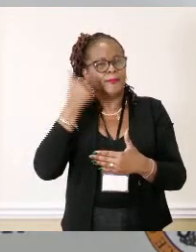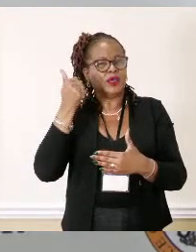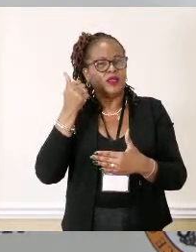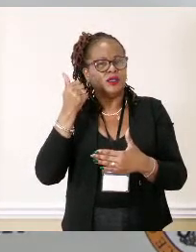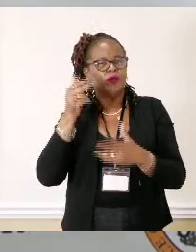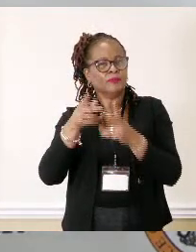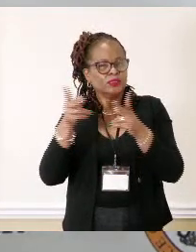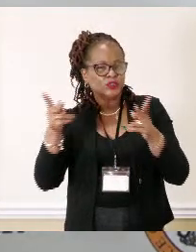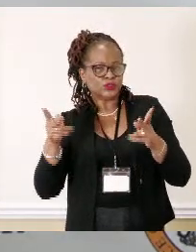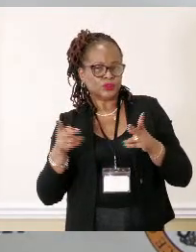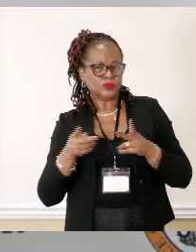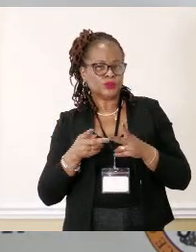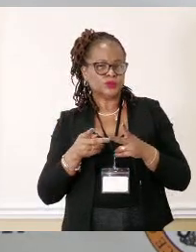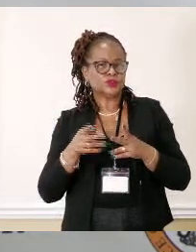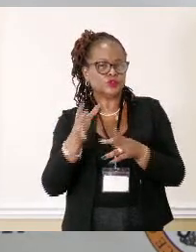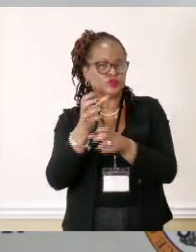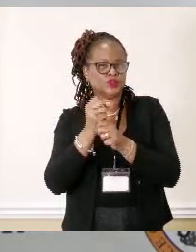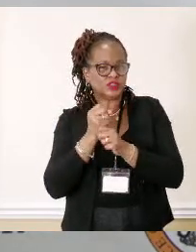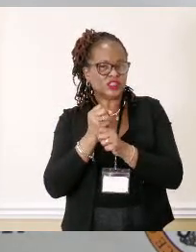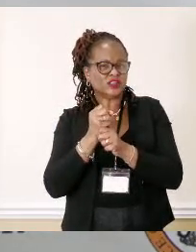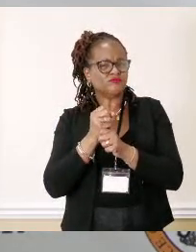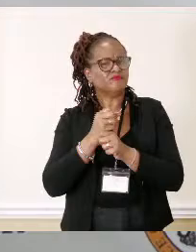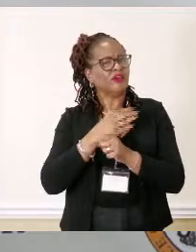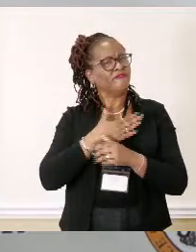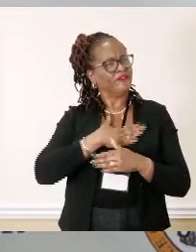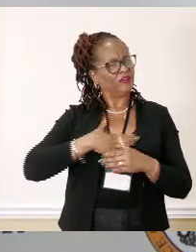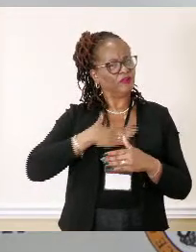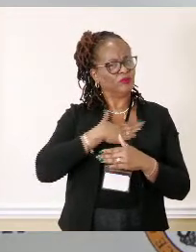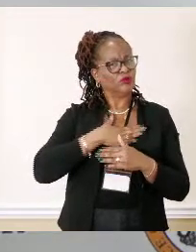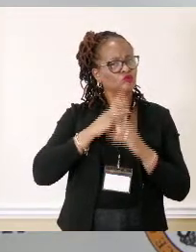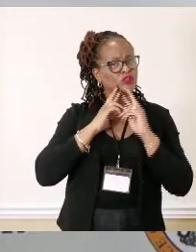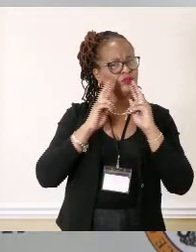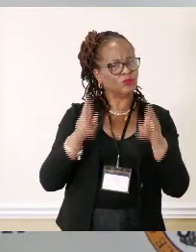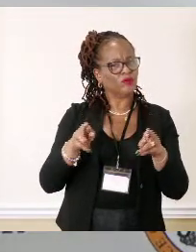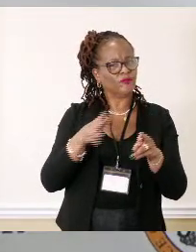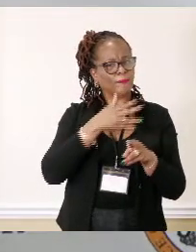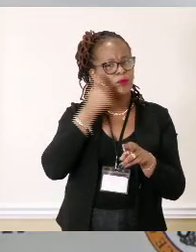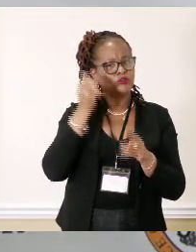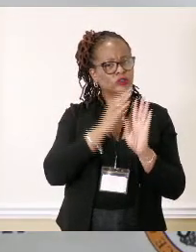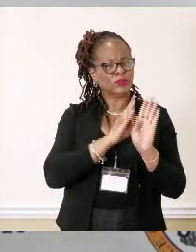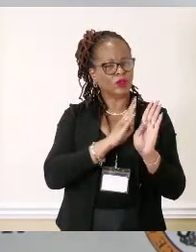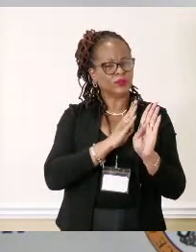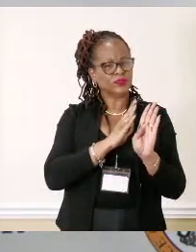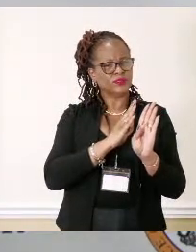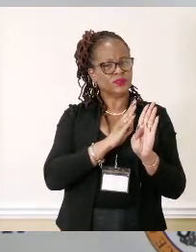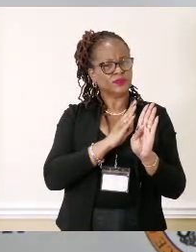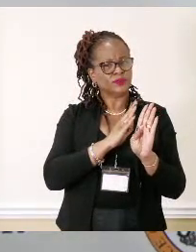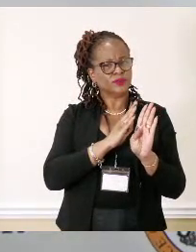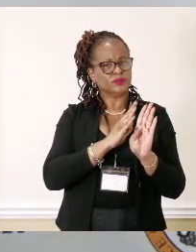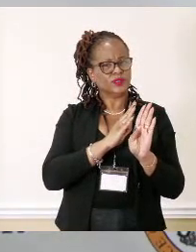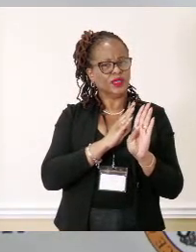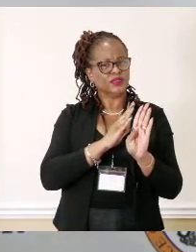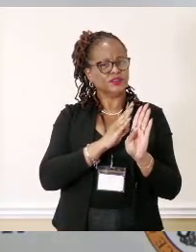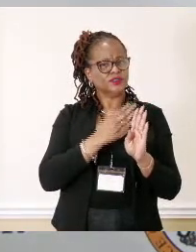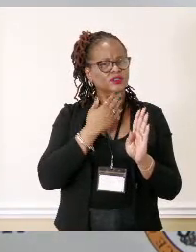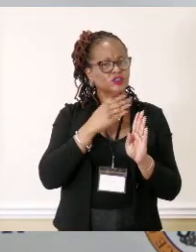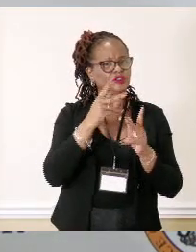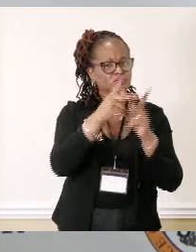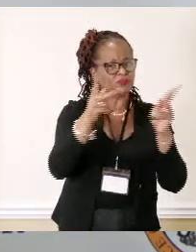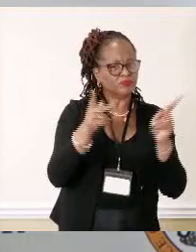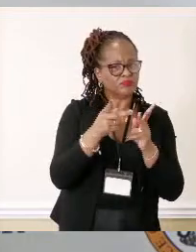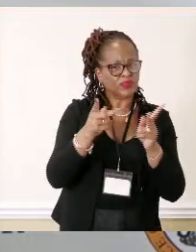receive a favorable response that promotes the Bahamas as a destination for